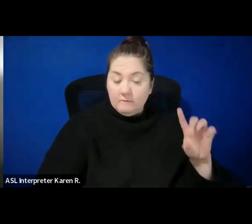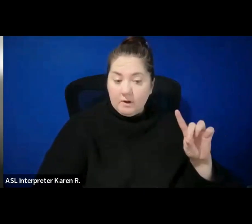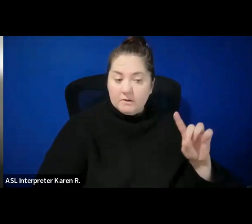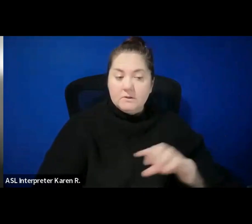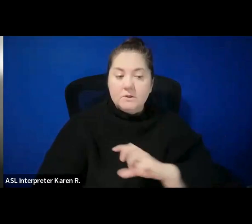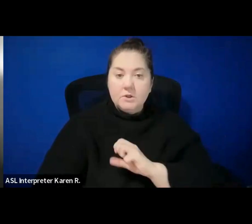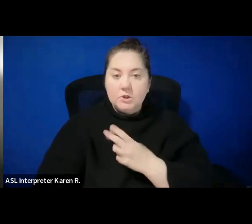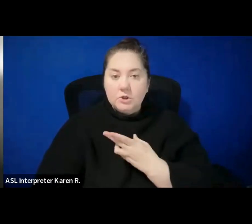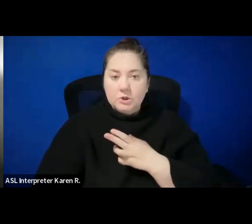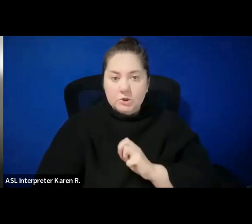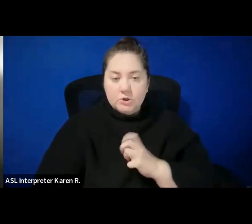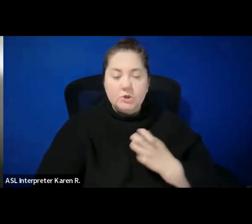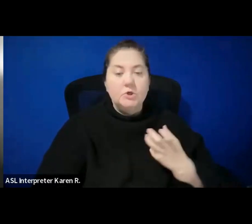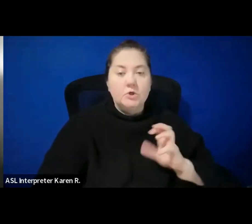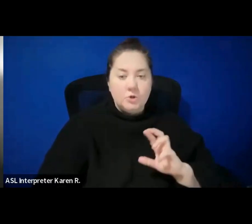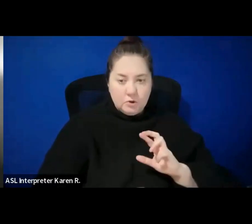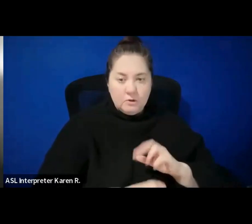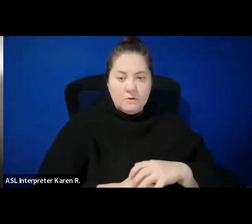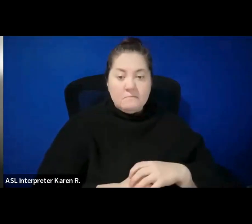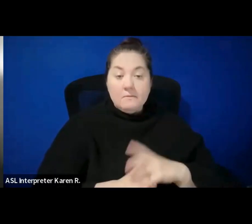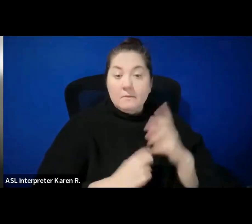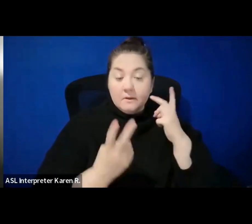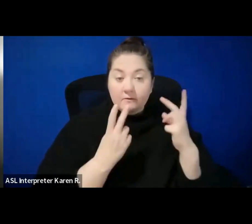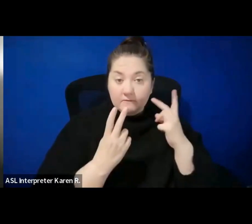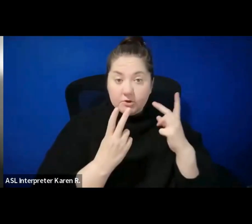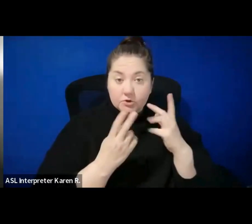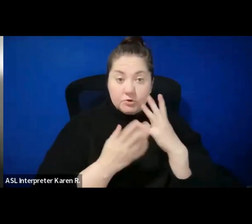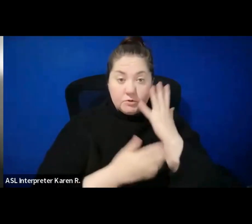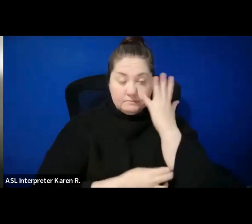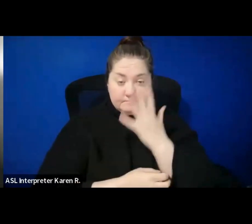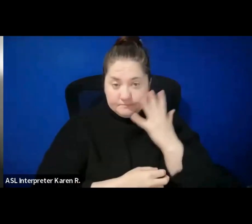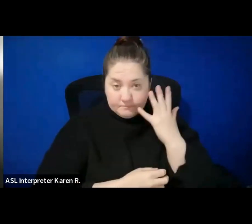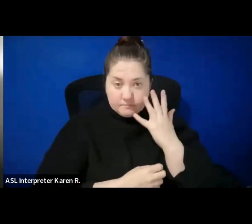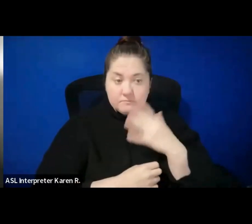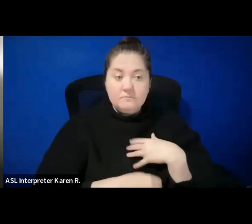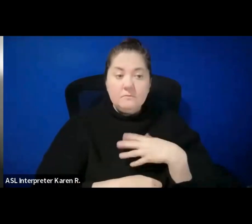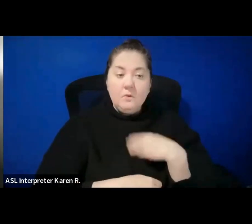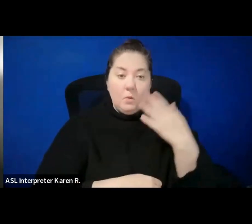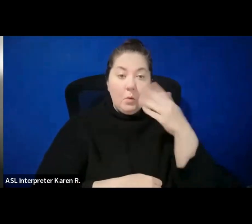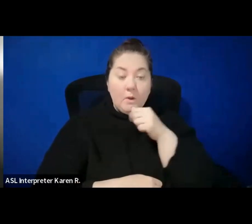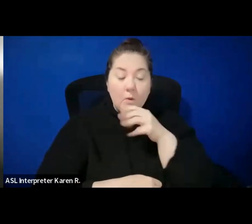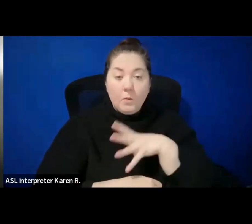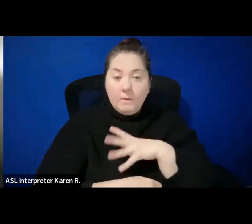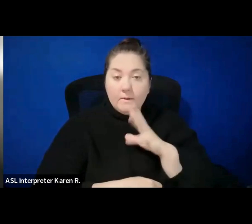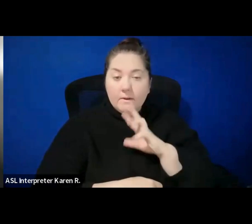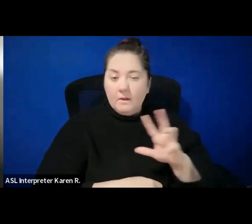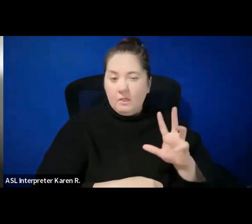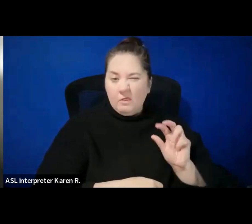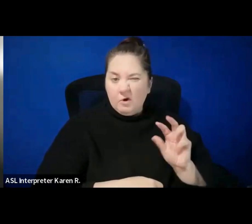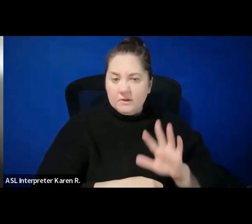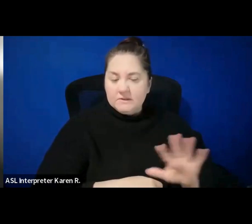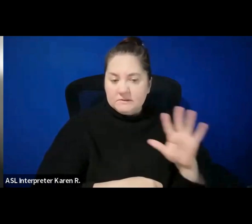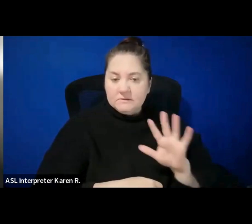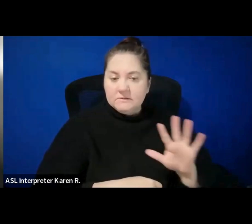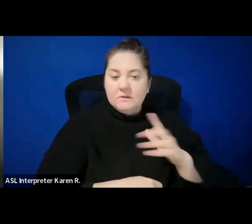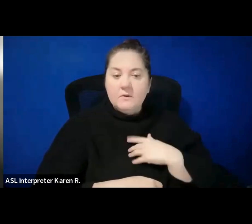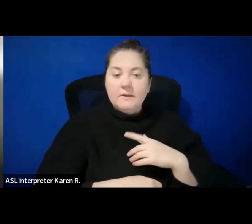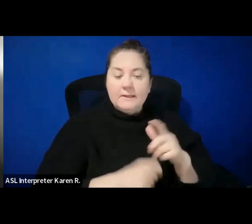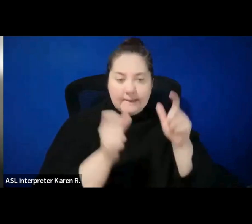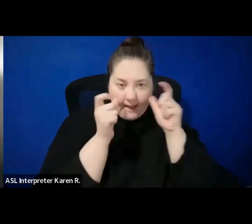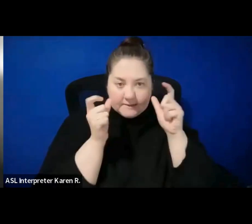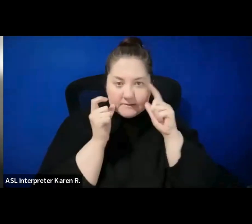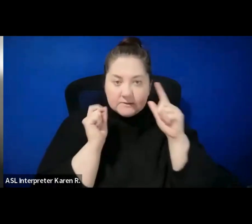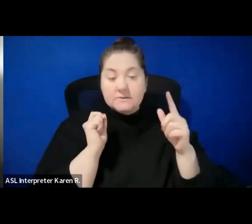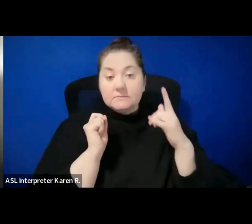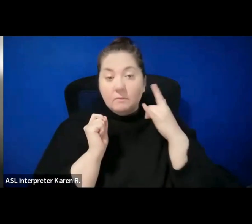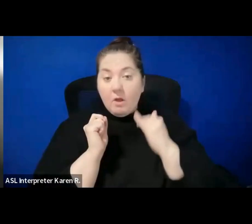her pronouns. And for a visual description, I'm a white woman in her 30s with glasses and strawberry blonde hair,